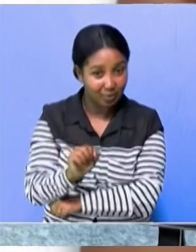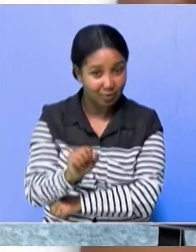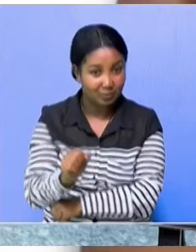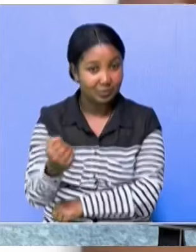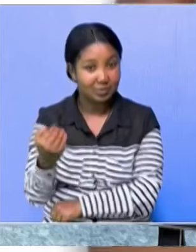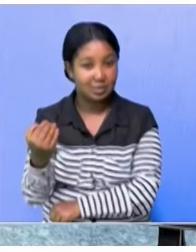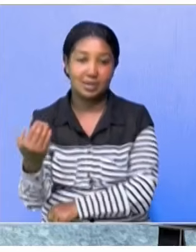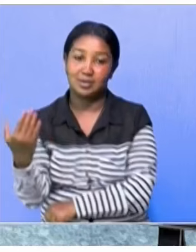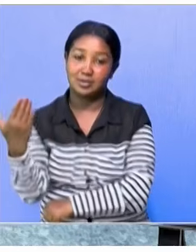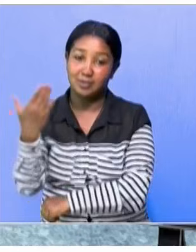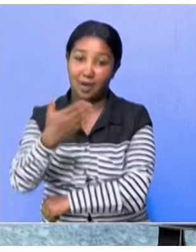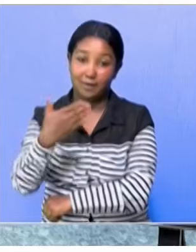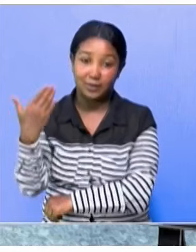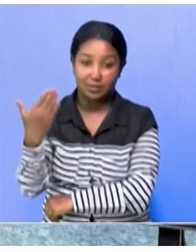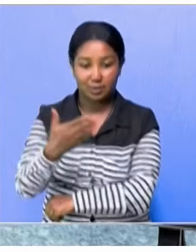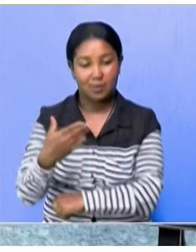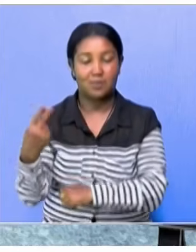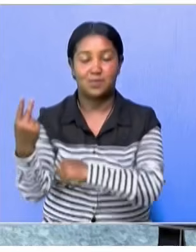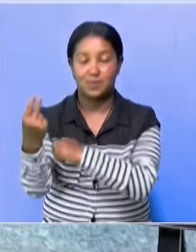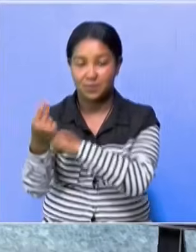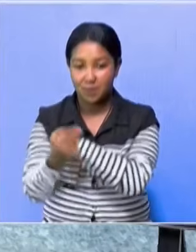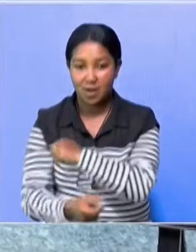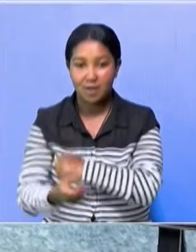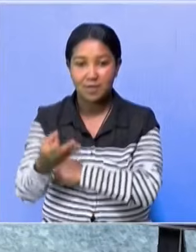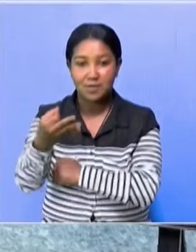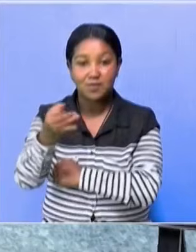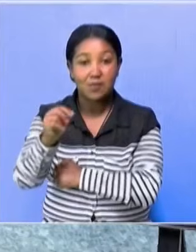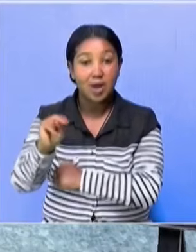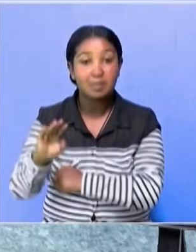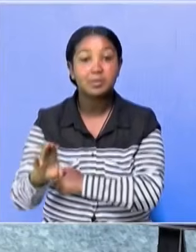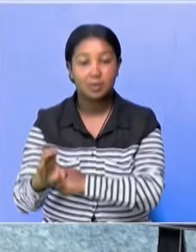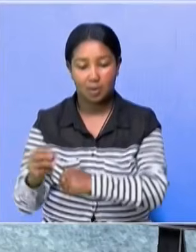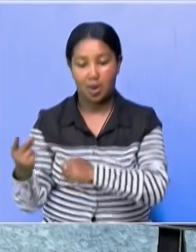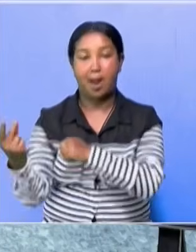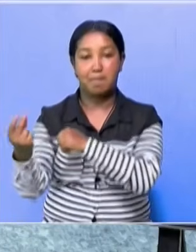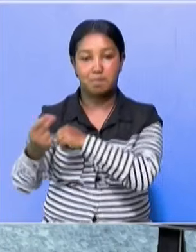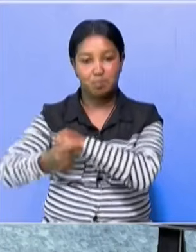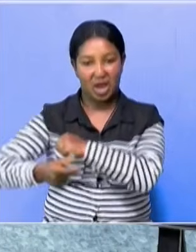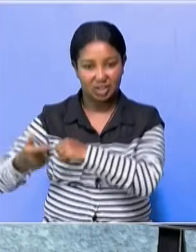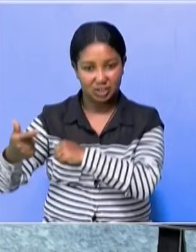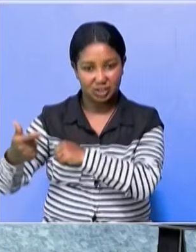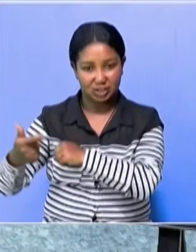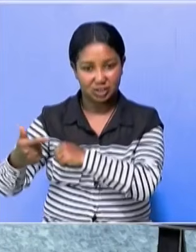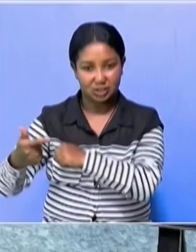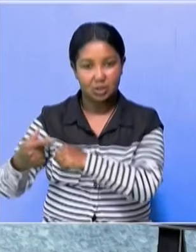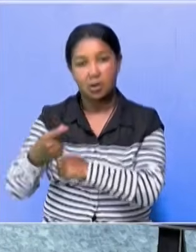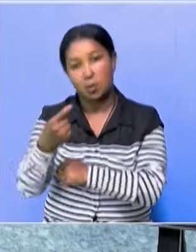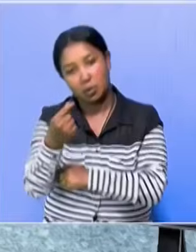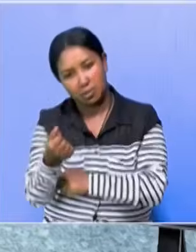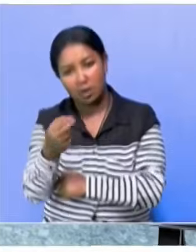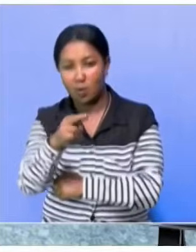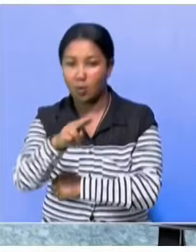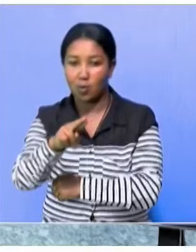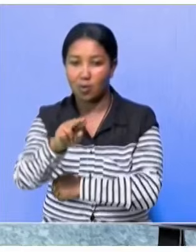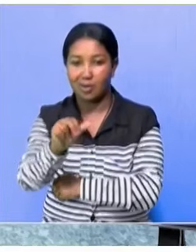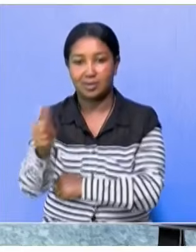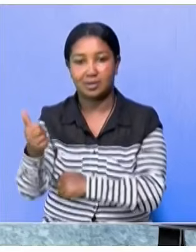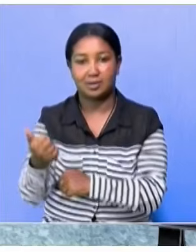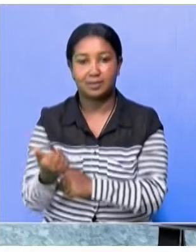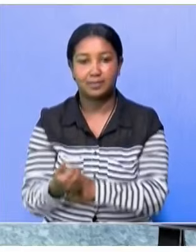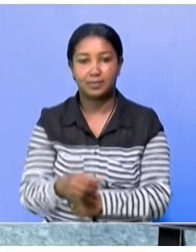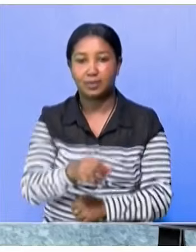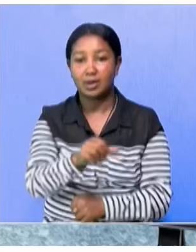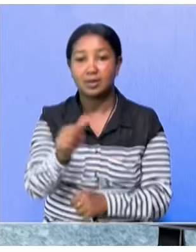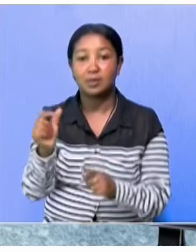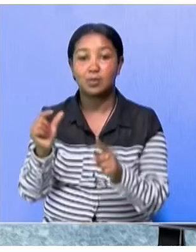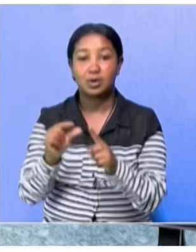You see? Fine means penalized or punish with money, etc.